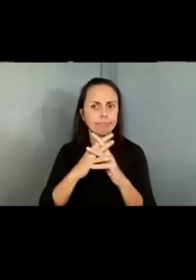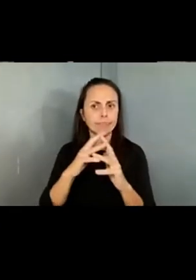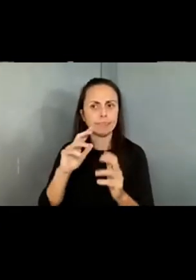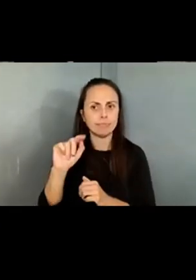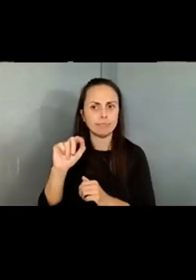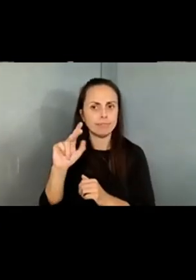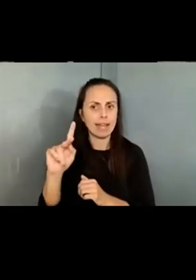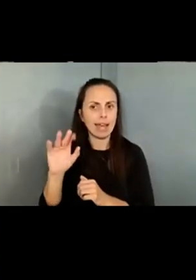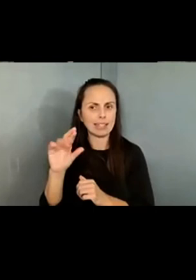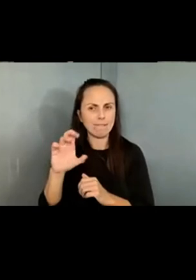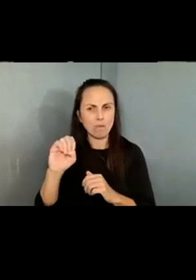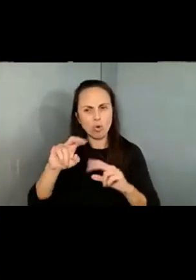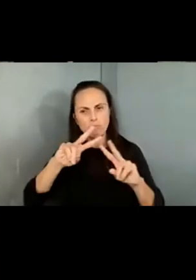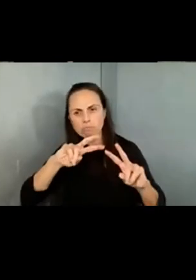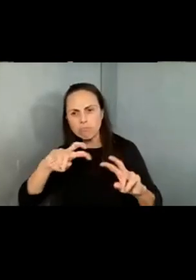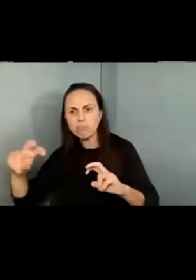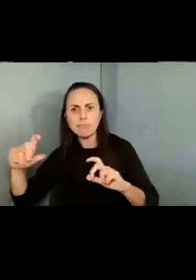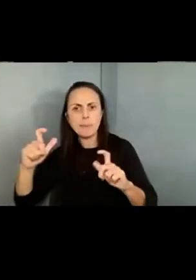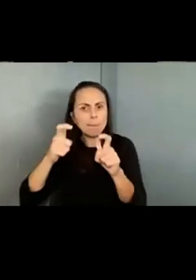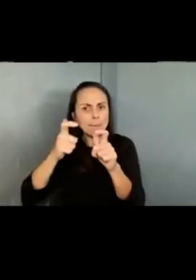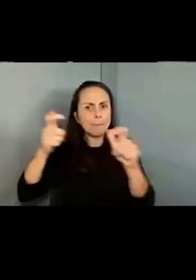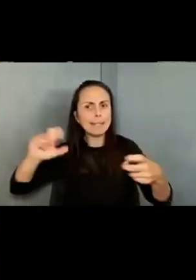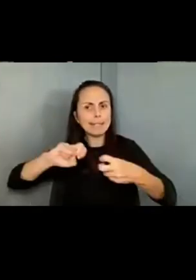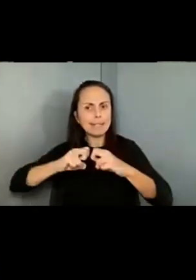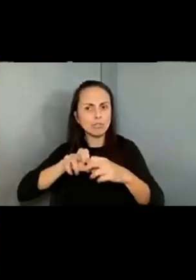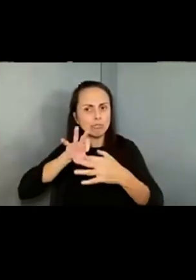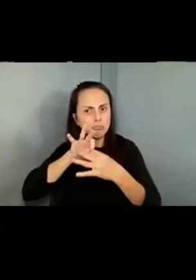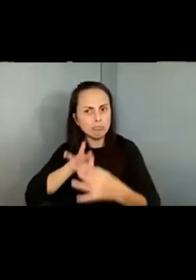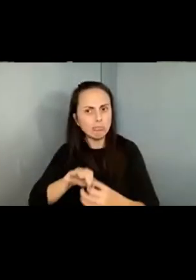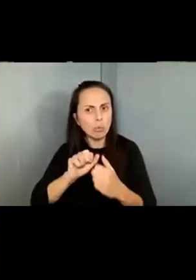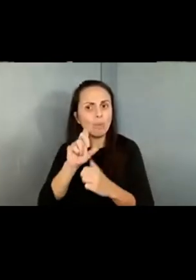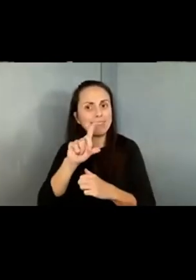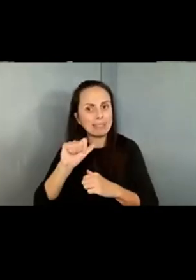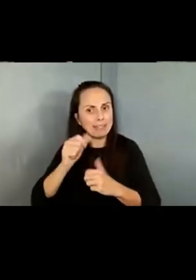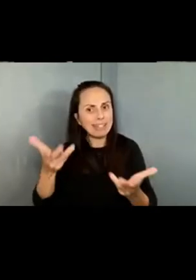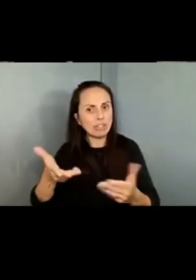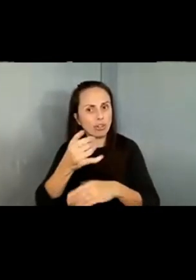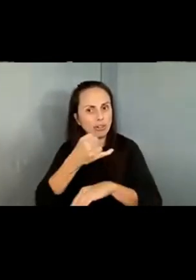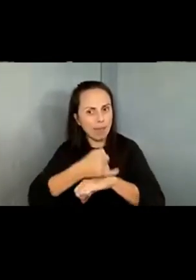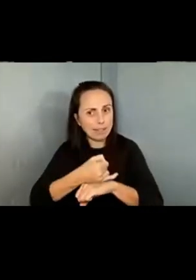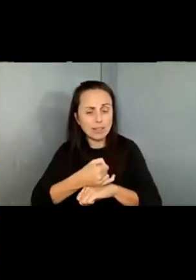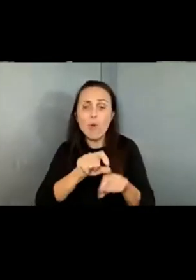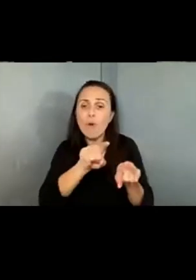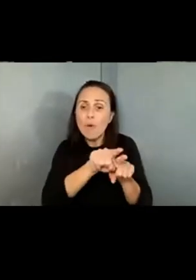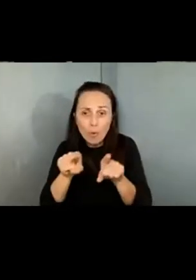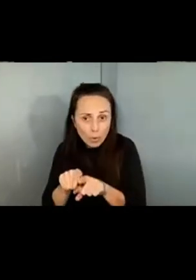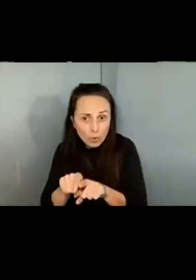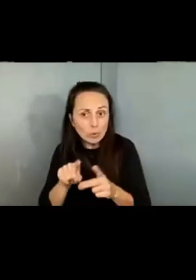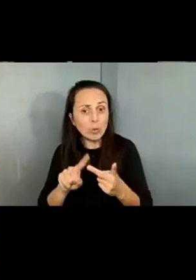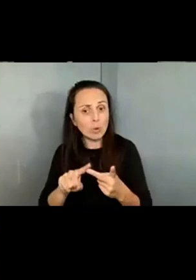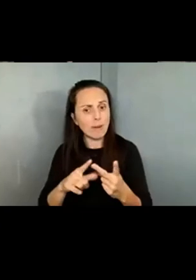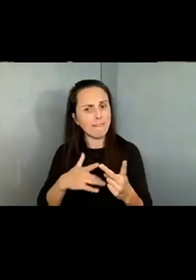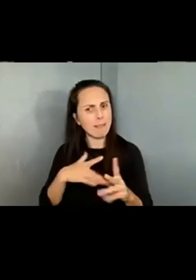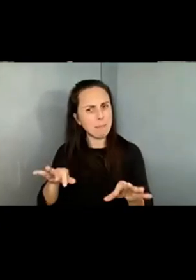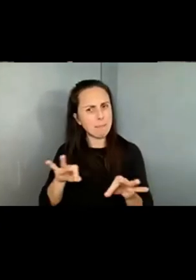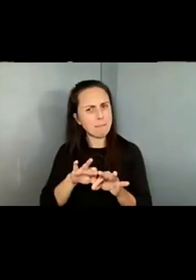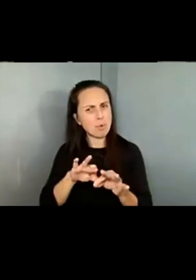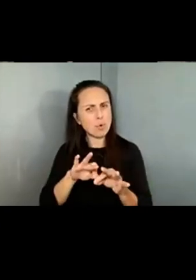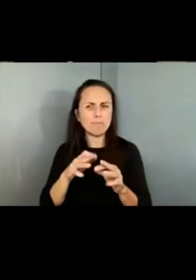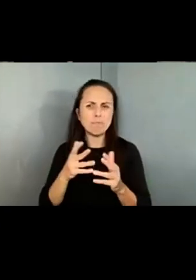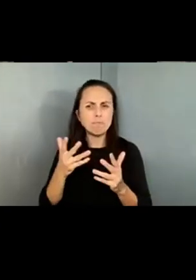task force to look at some of the larger issues associated with disability on campus. But I would also look